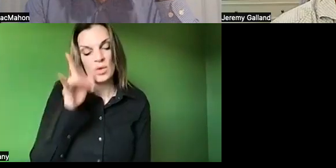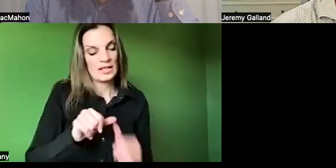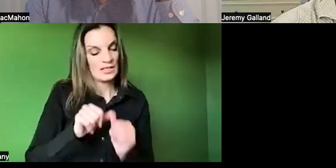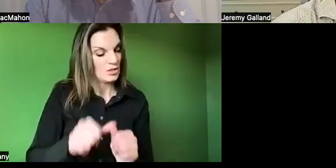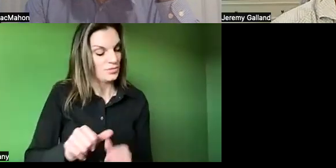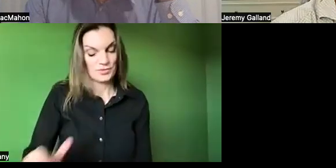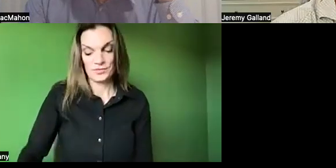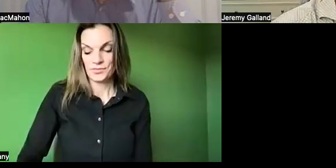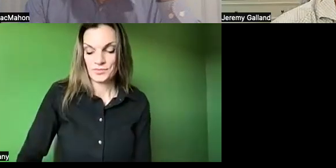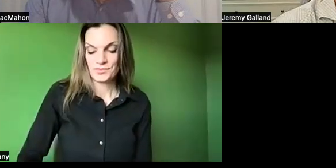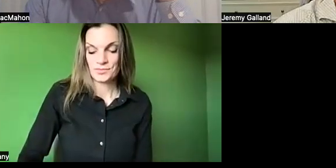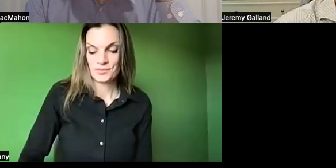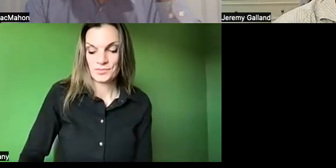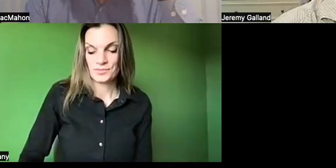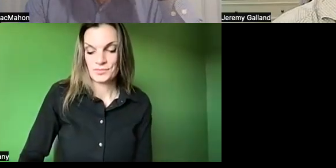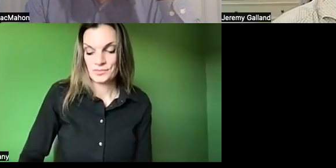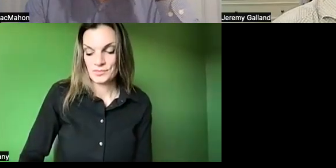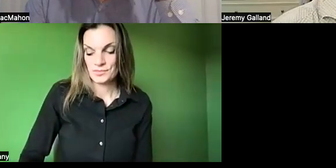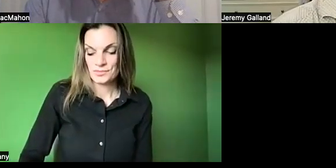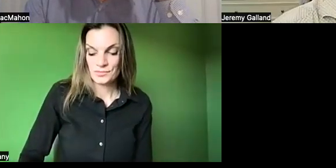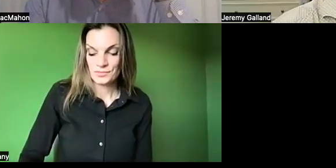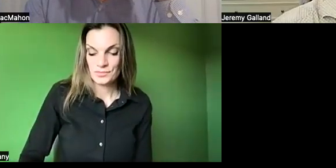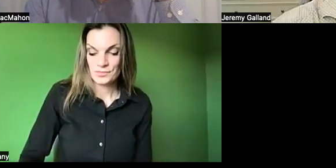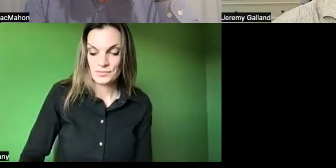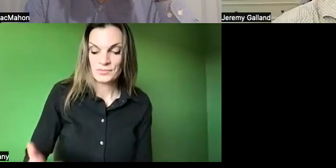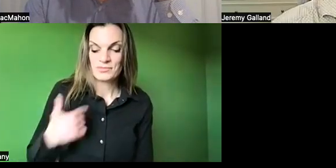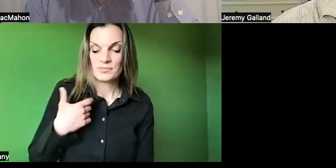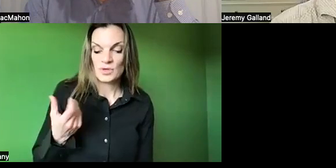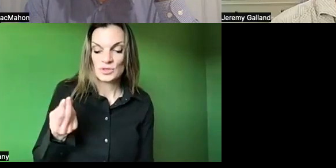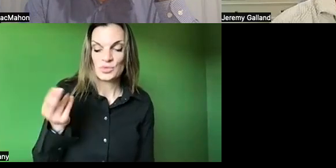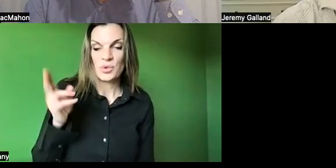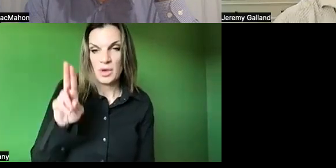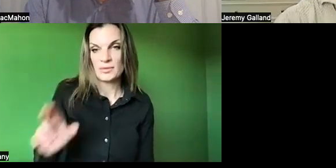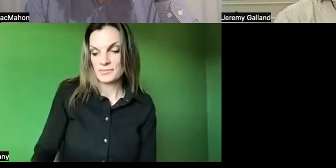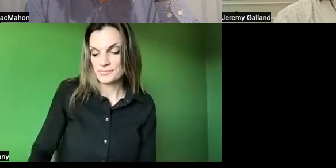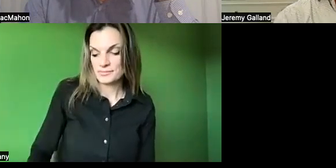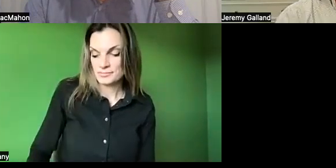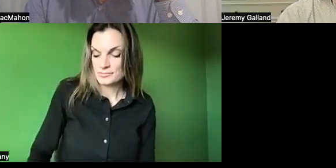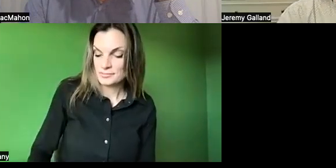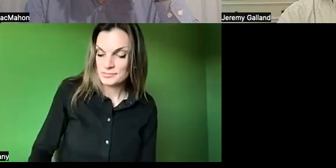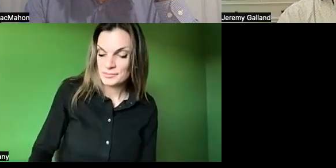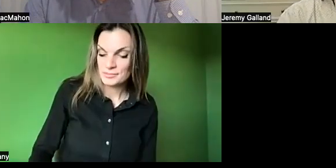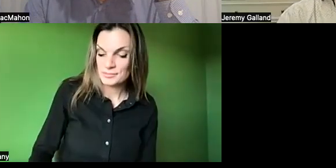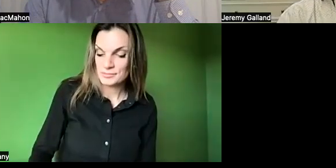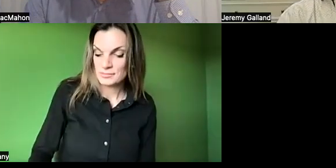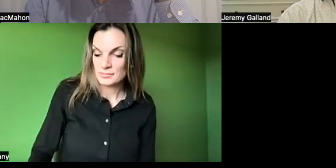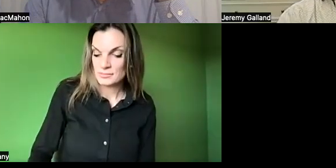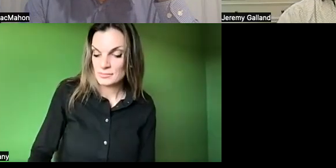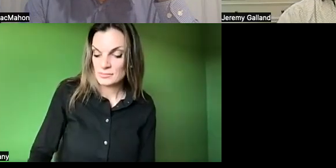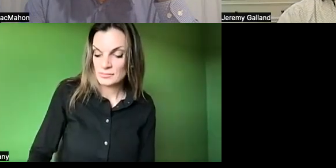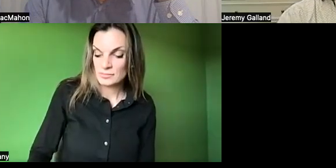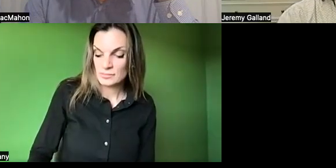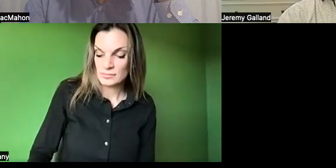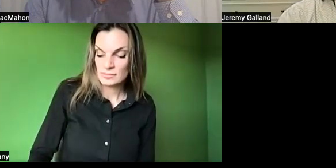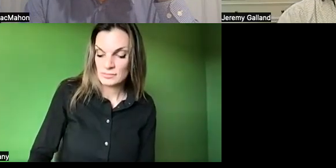continue. Thank you very much. I think I Okay. want to use my other rebuttal. Okay, go right ahead. We were at the end of